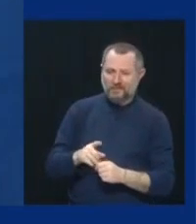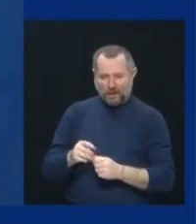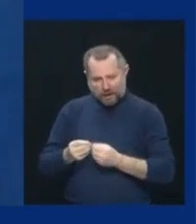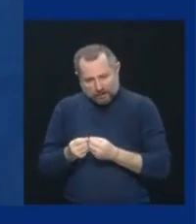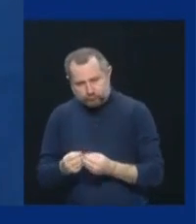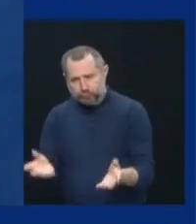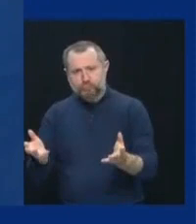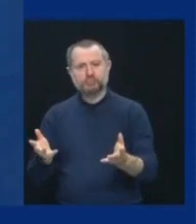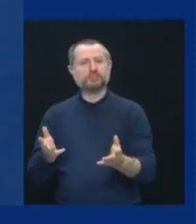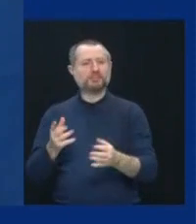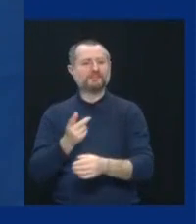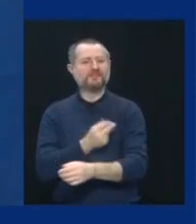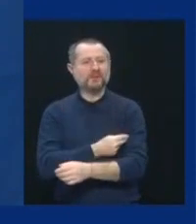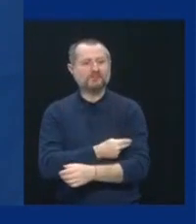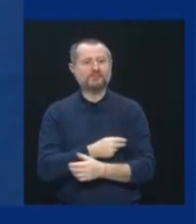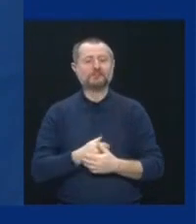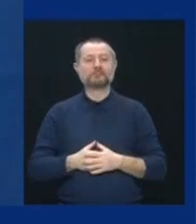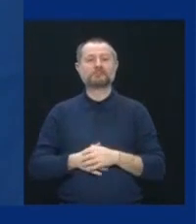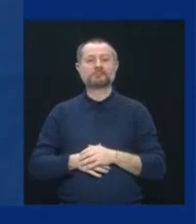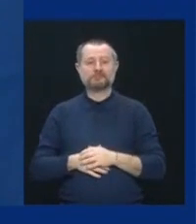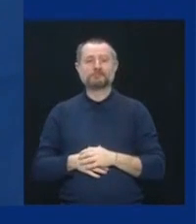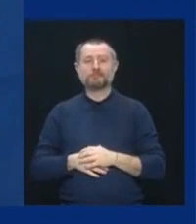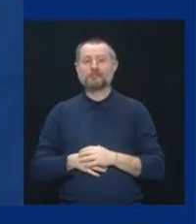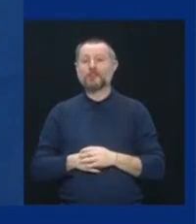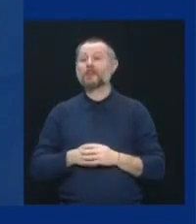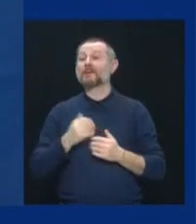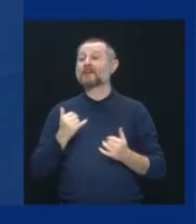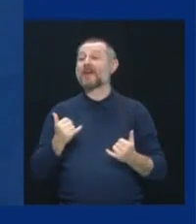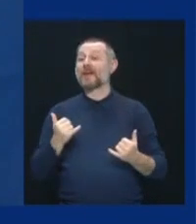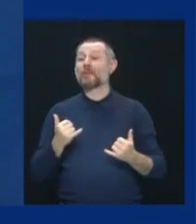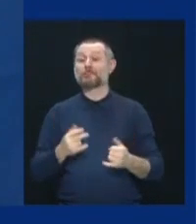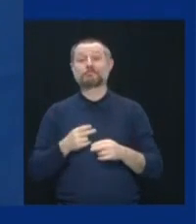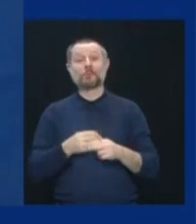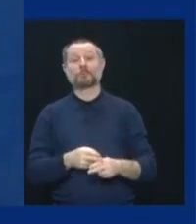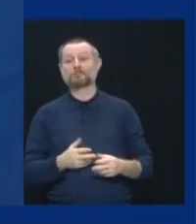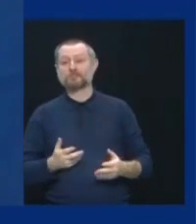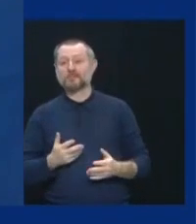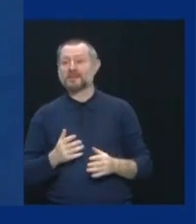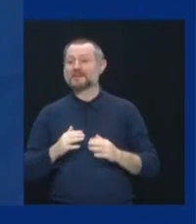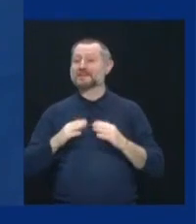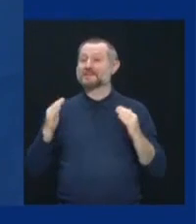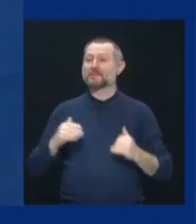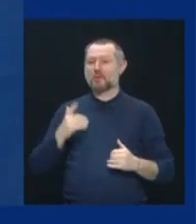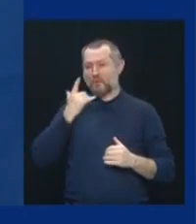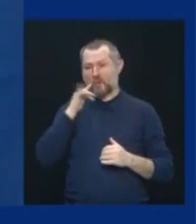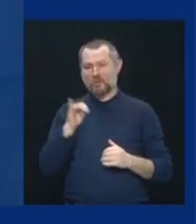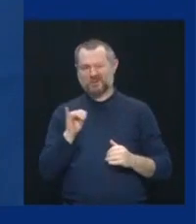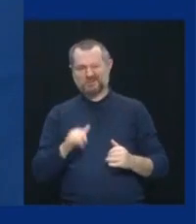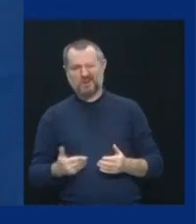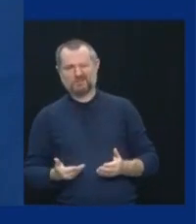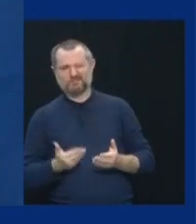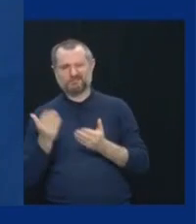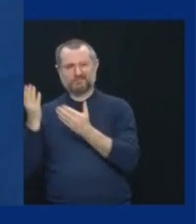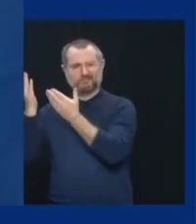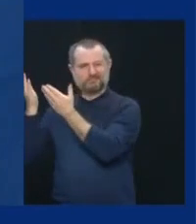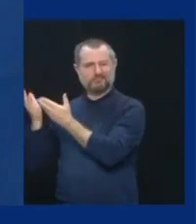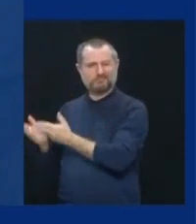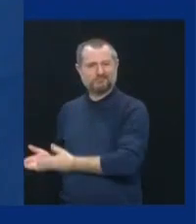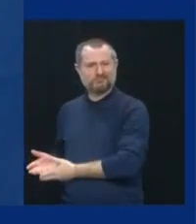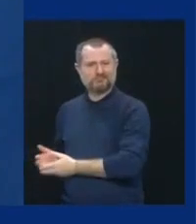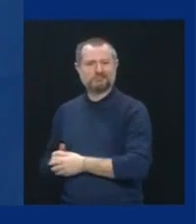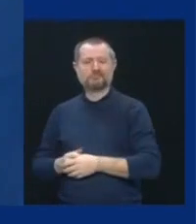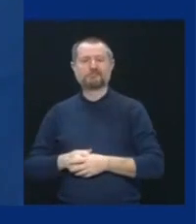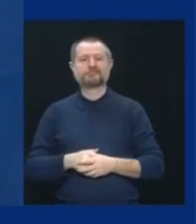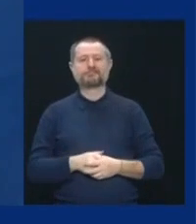themselves. This is now the distribution system that we have in place.